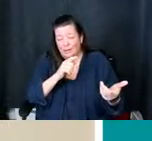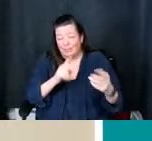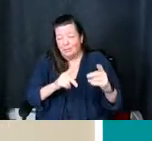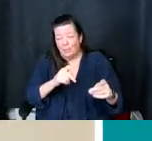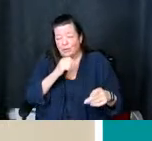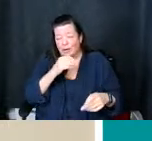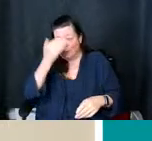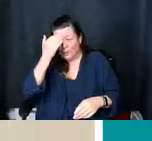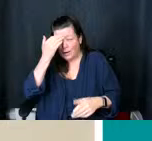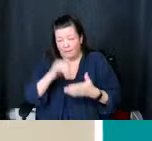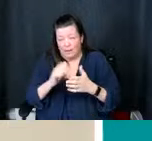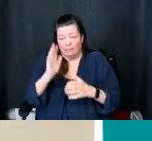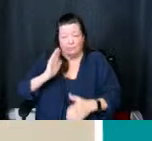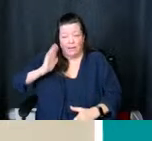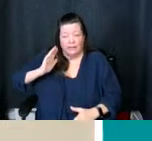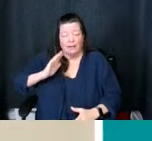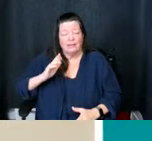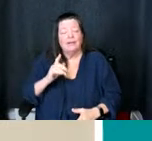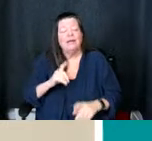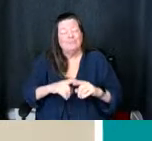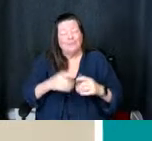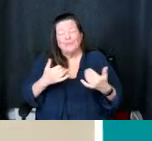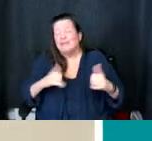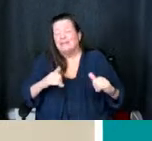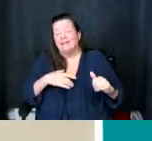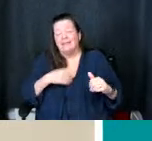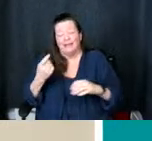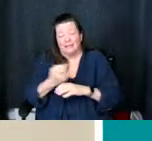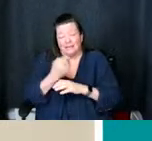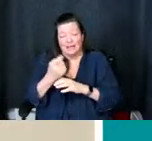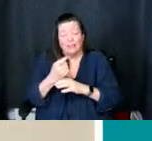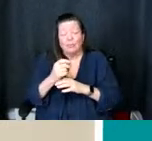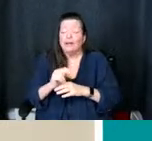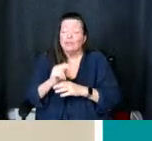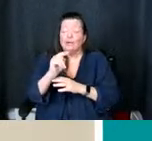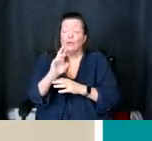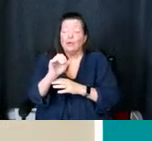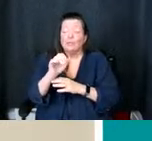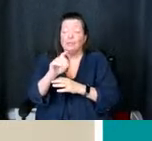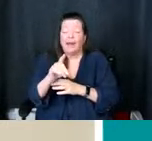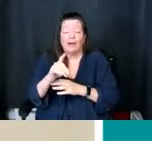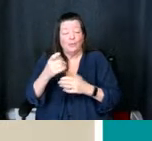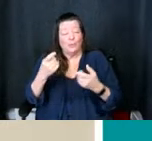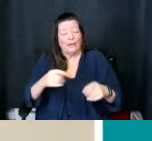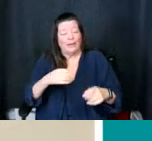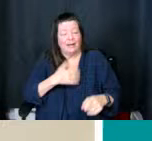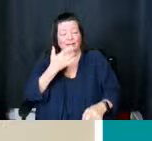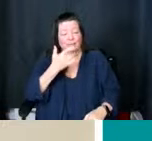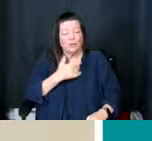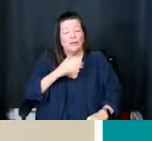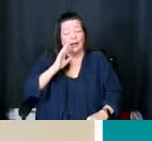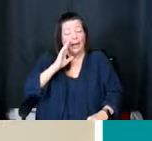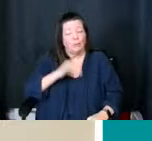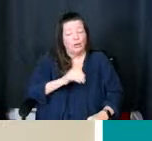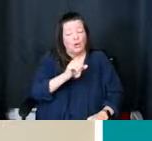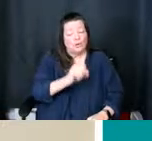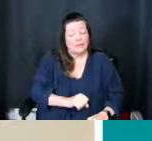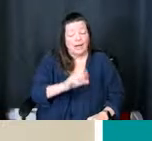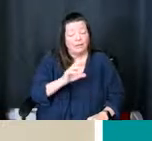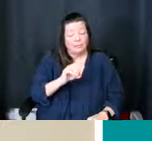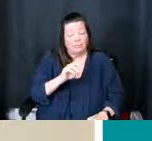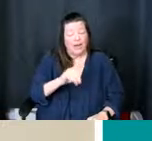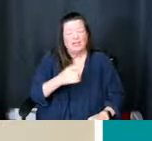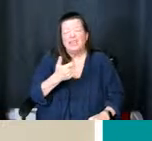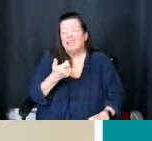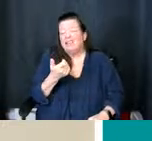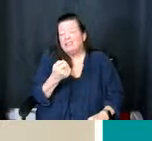constructed. But we do like to celebrate the northbound span when it turns, when it has its birthday, and we know the southbound bridge is a little bit